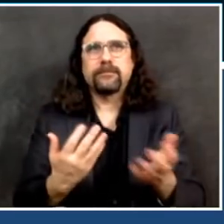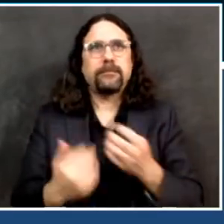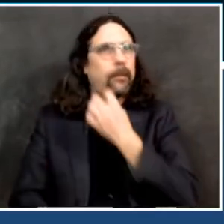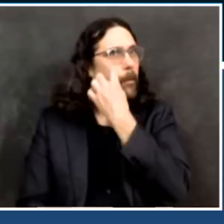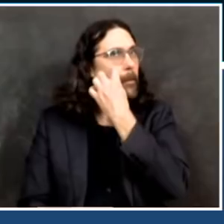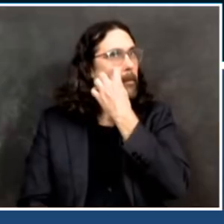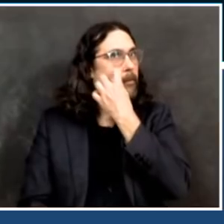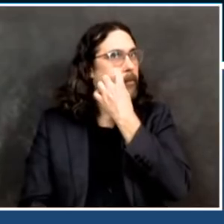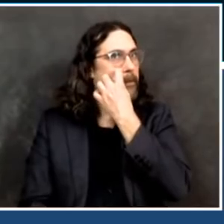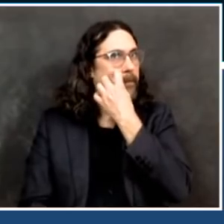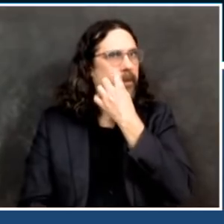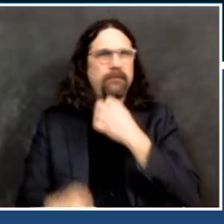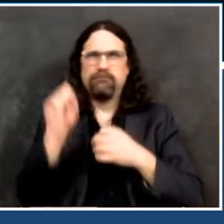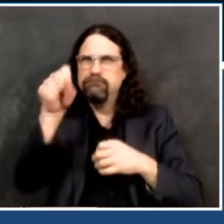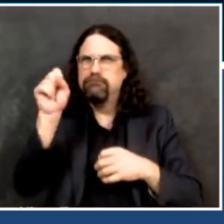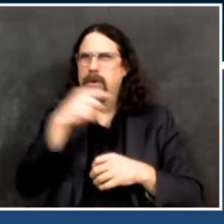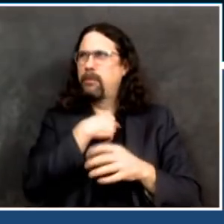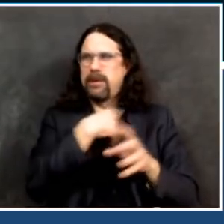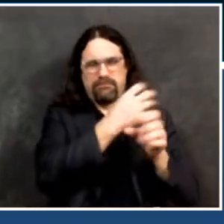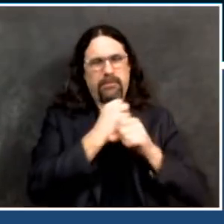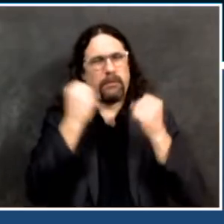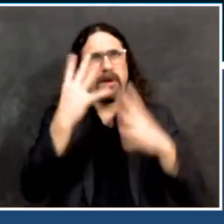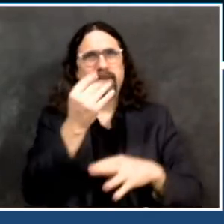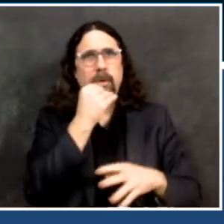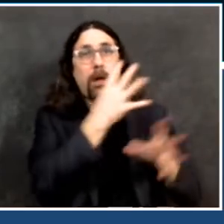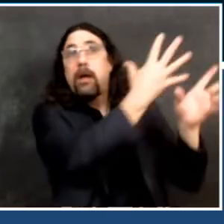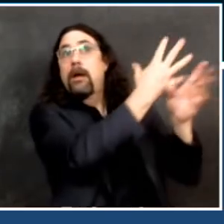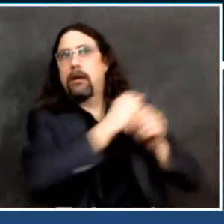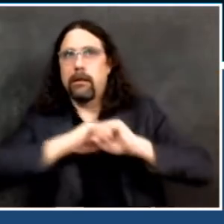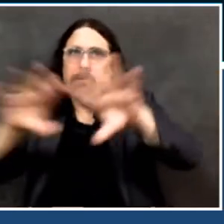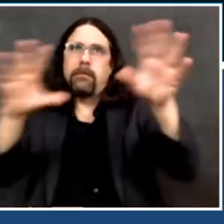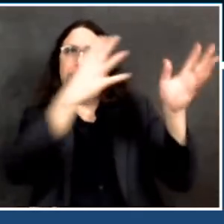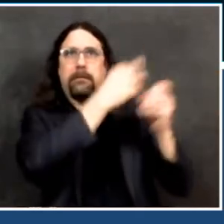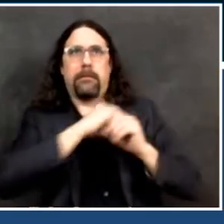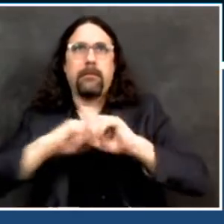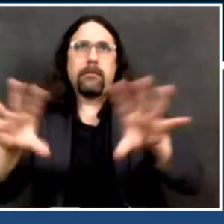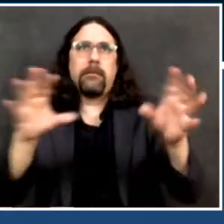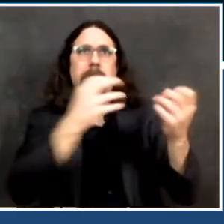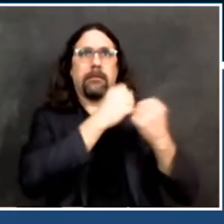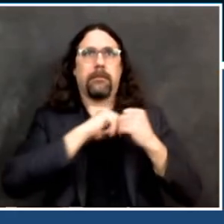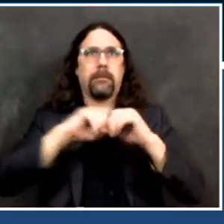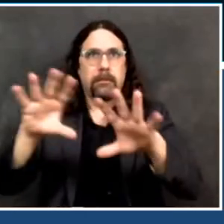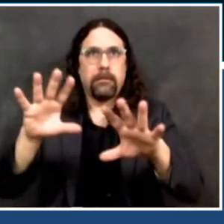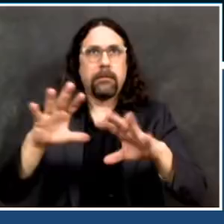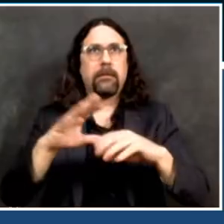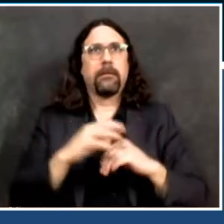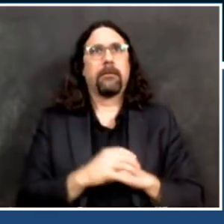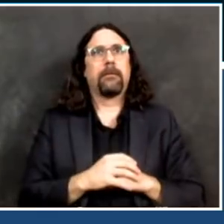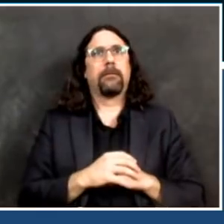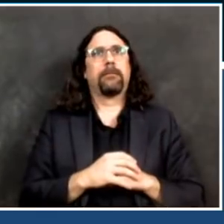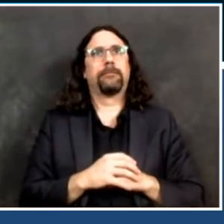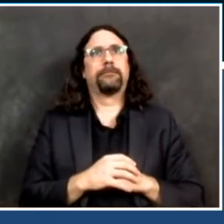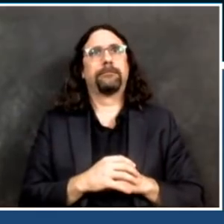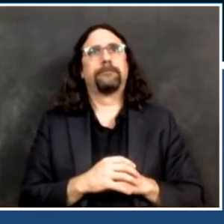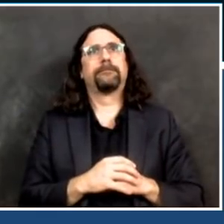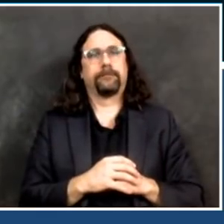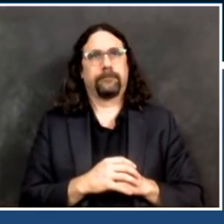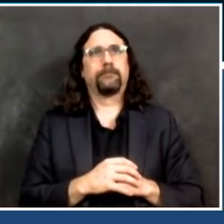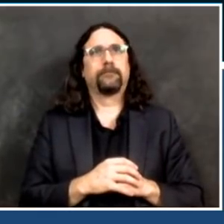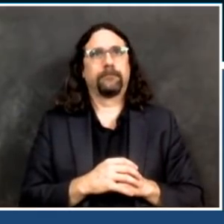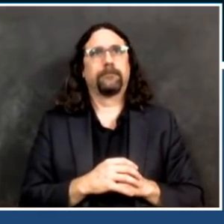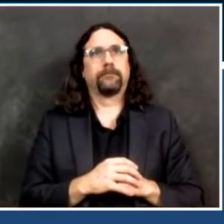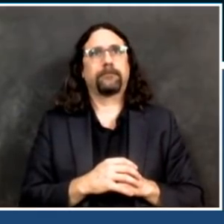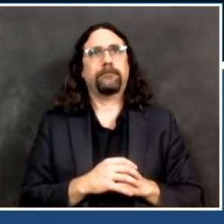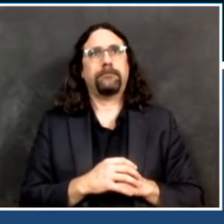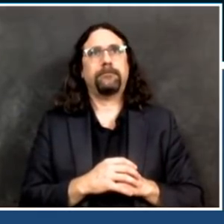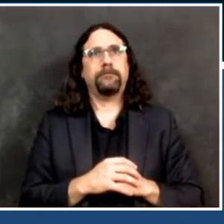is adjusting to what we decided to buy that was very, very different than what we had ever bought before. And so it is